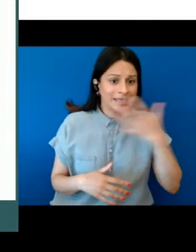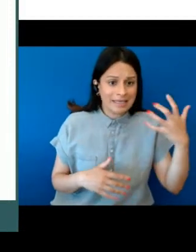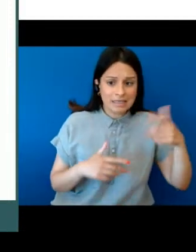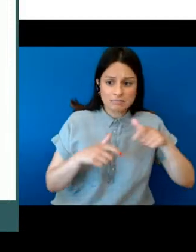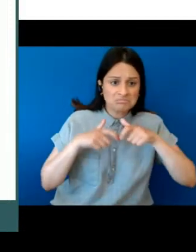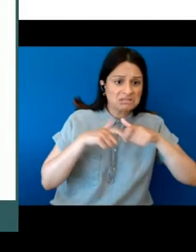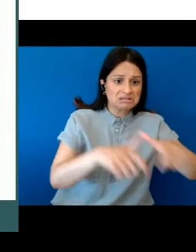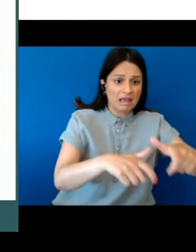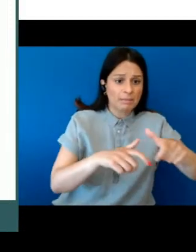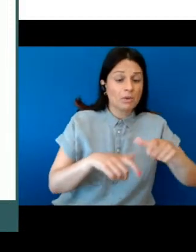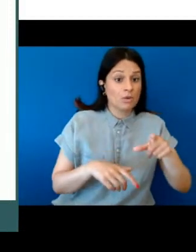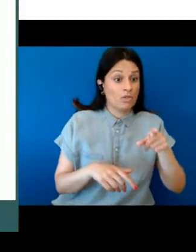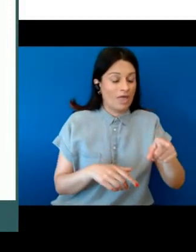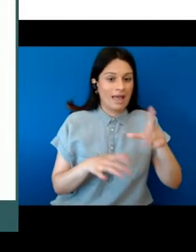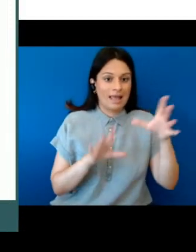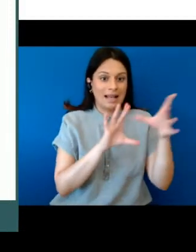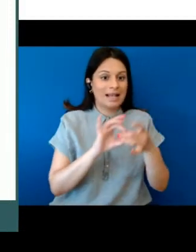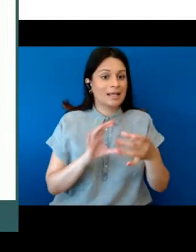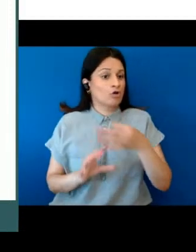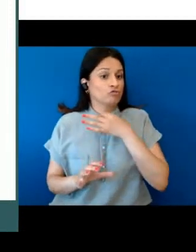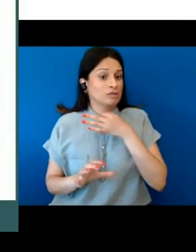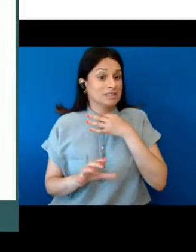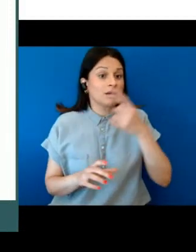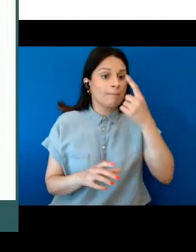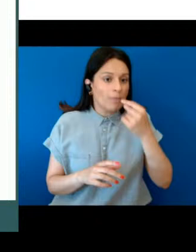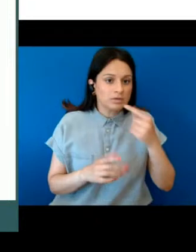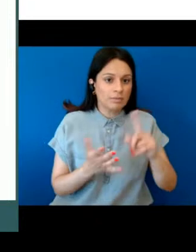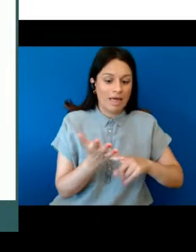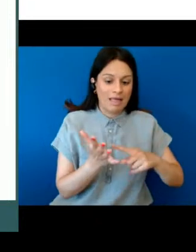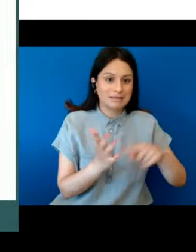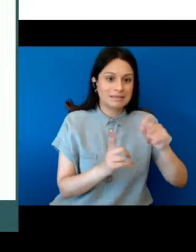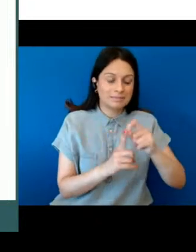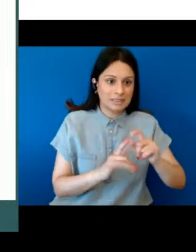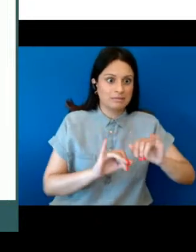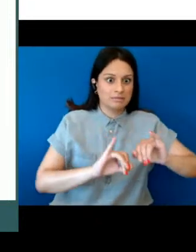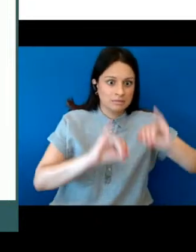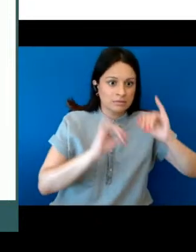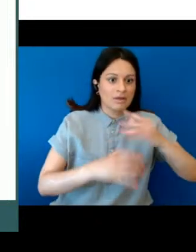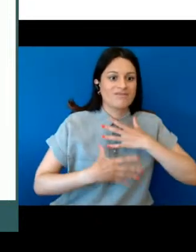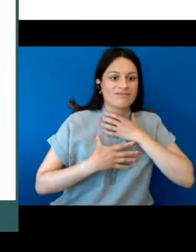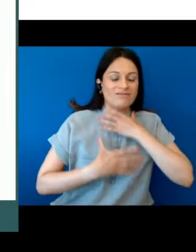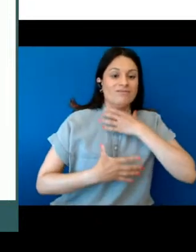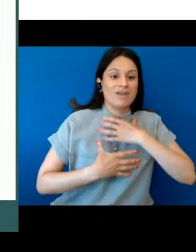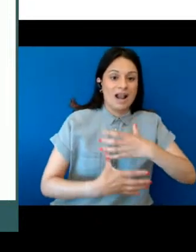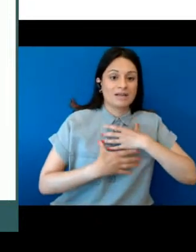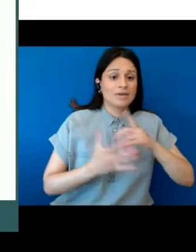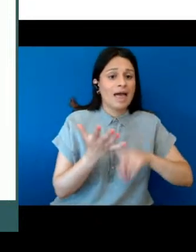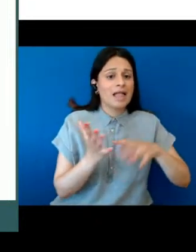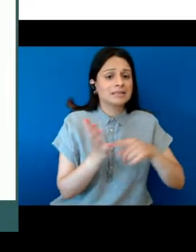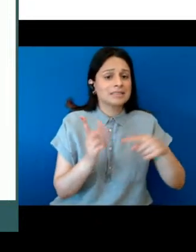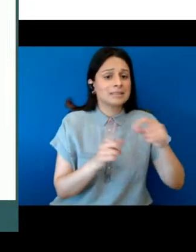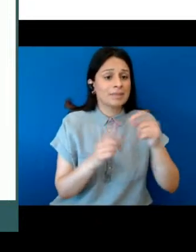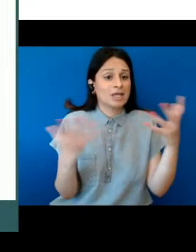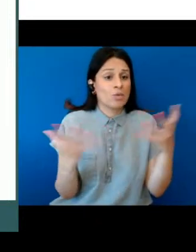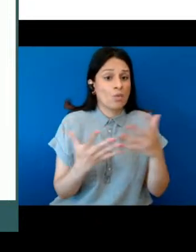severe reactions and potentially anaphylaxis. You see much more LTP syndrome in Southern